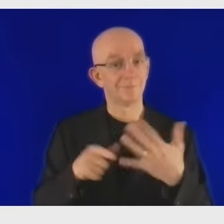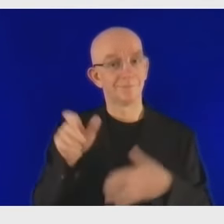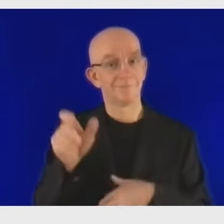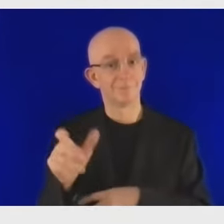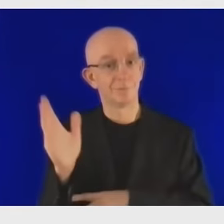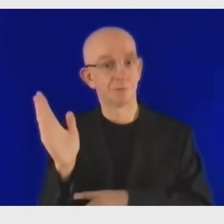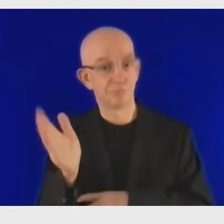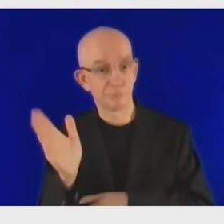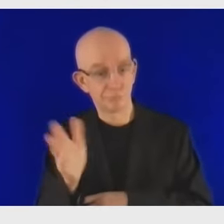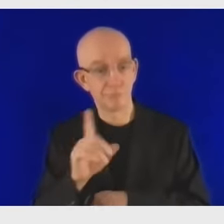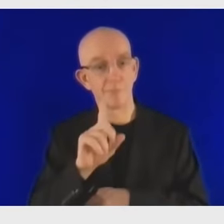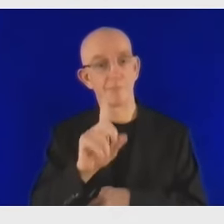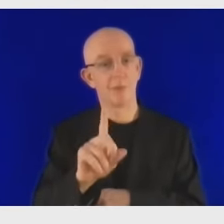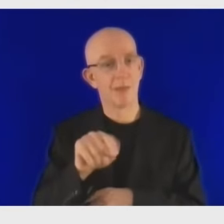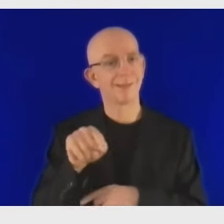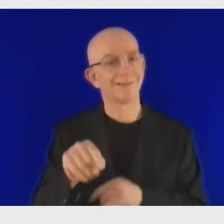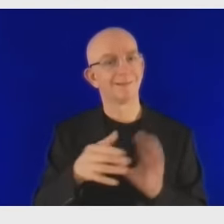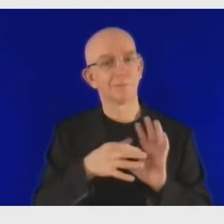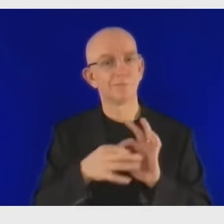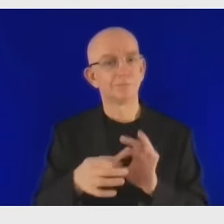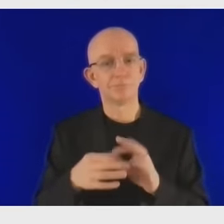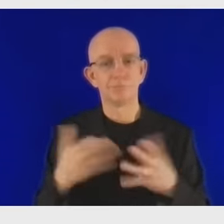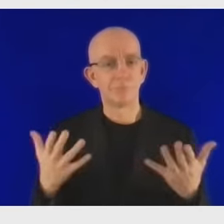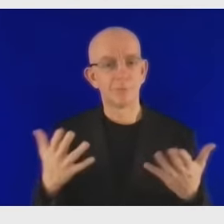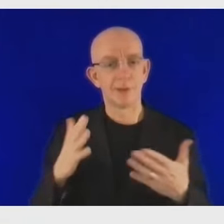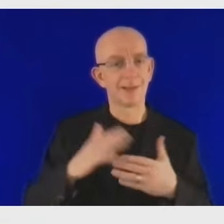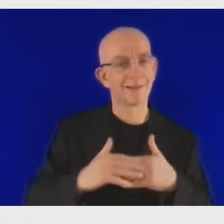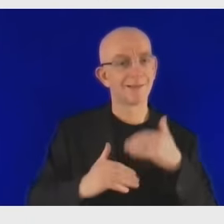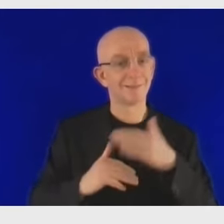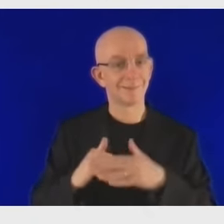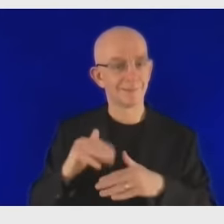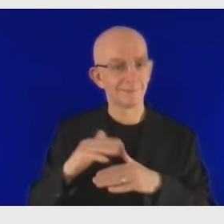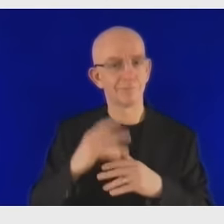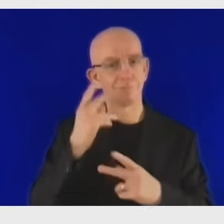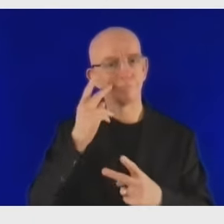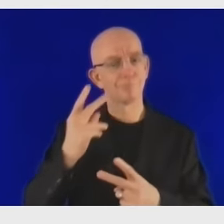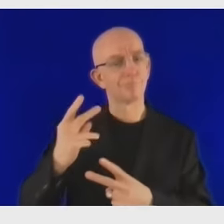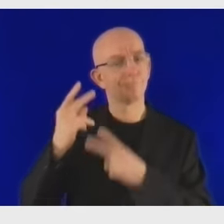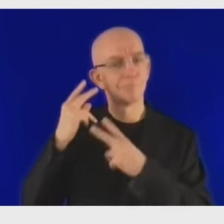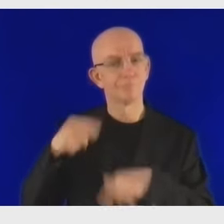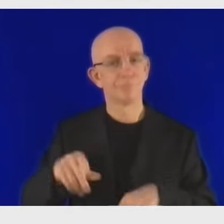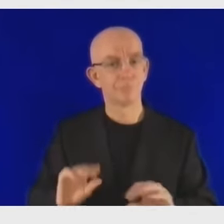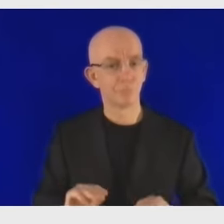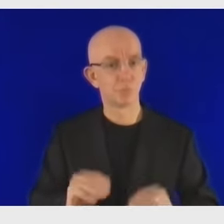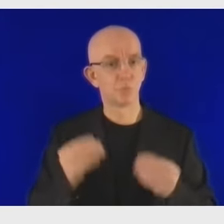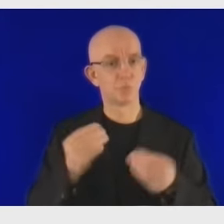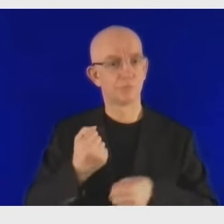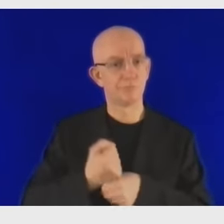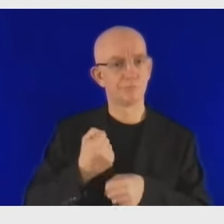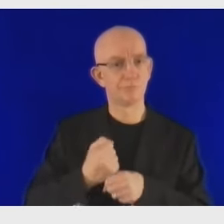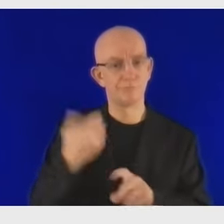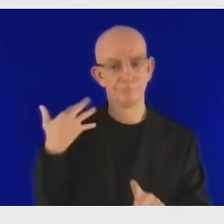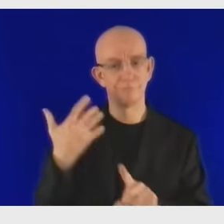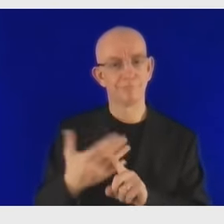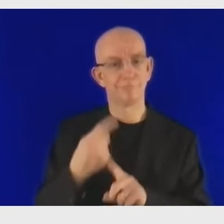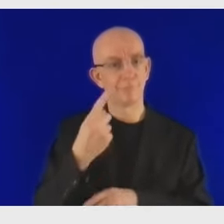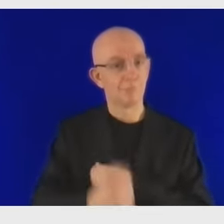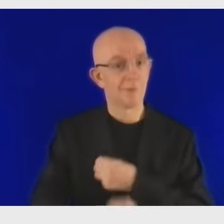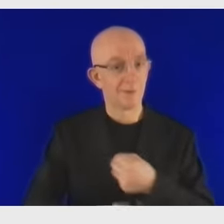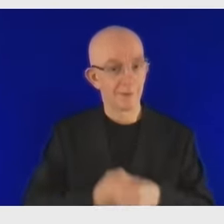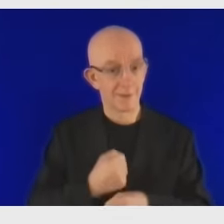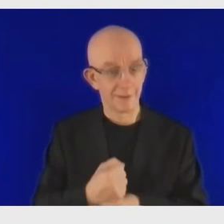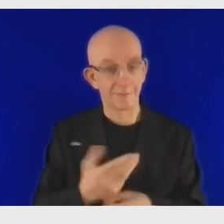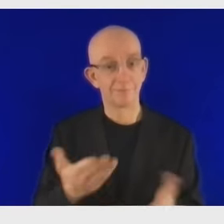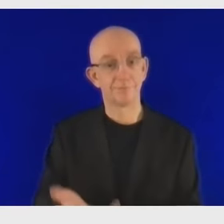bit. So without further ado, I would now like to invite the Deputy Secretary General, Amina Mohammed, to deliver her opening